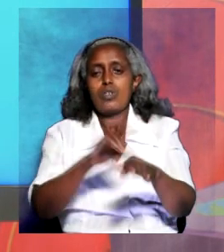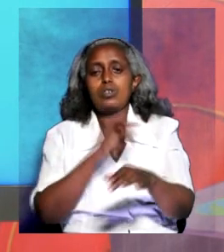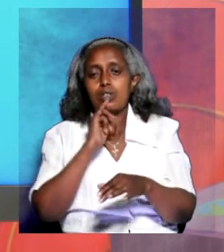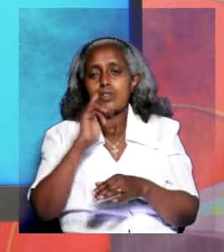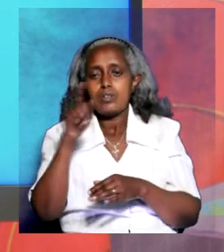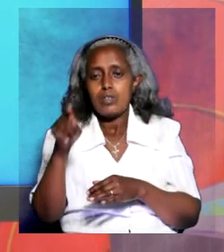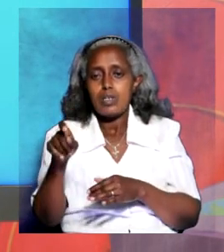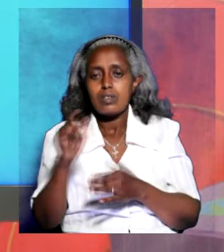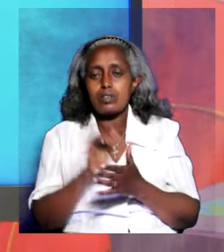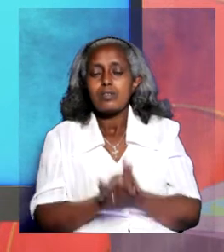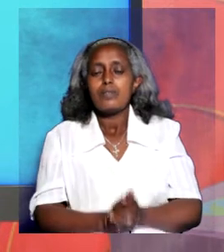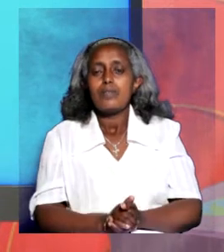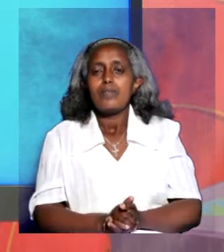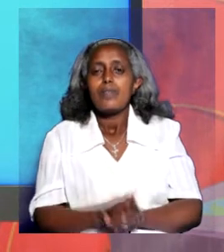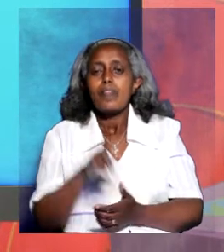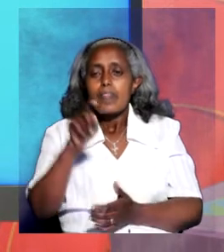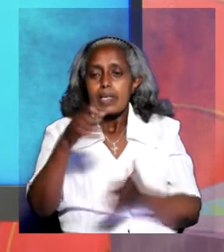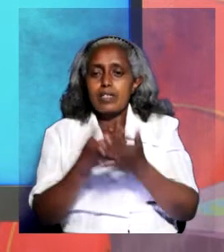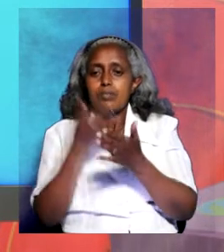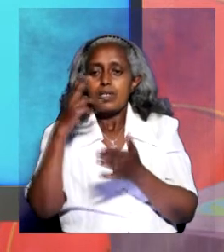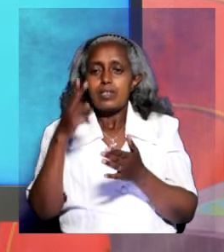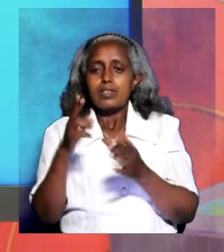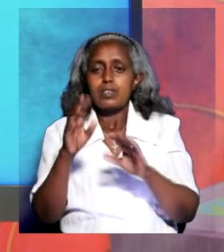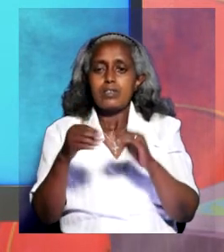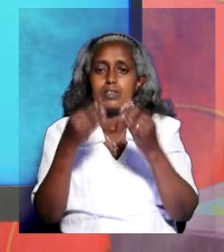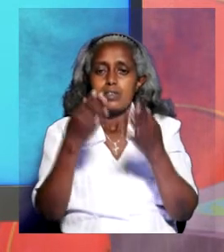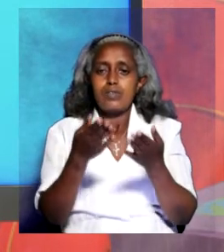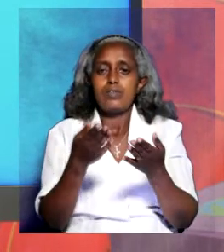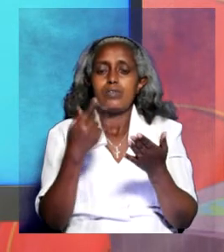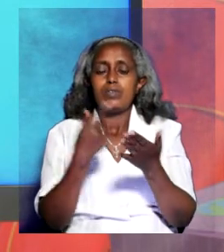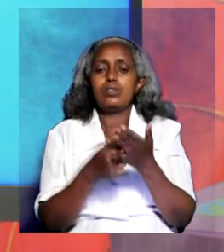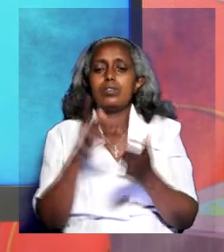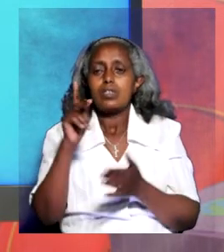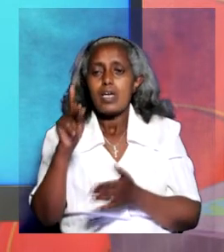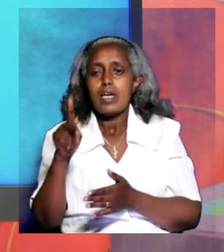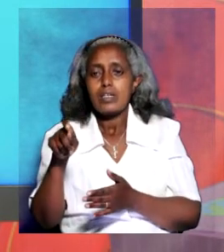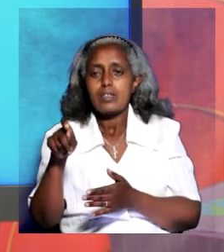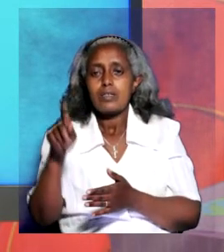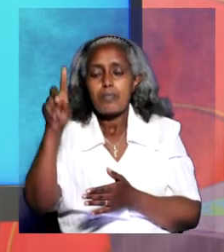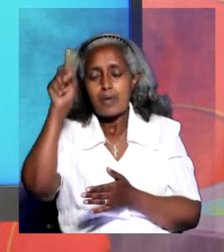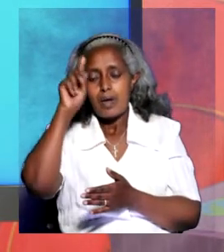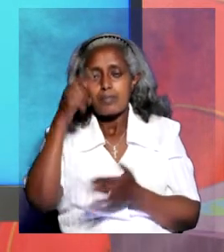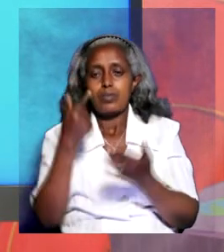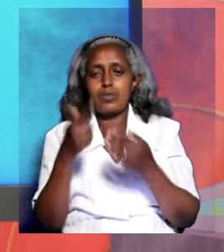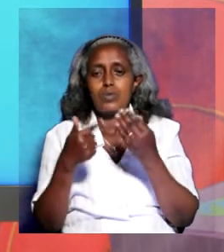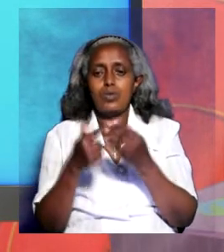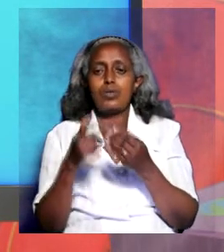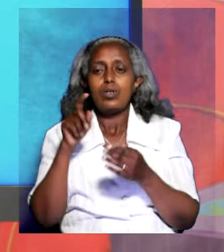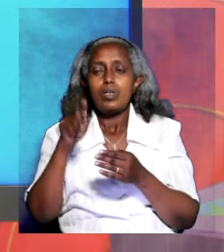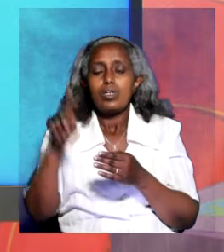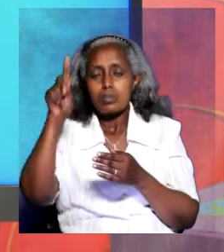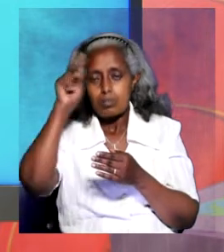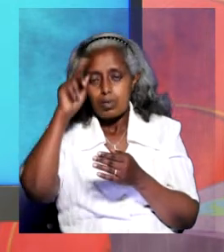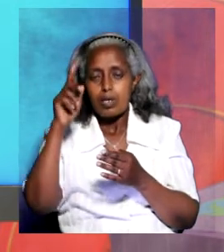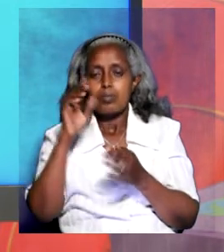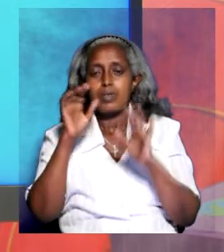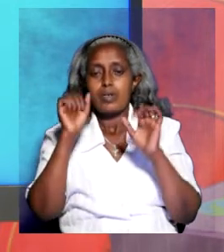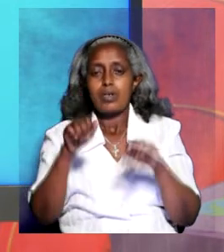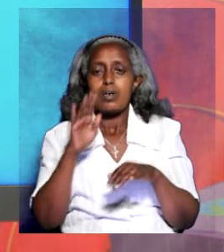x. X minus h gives you, it is this x prime. So x prime can